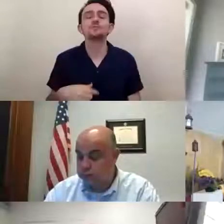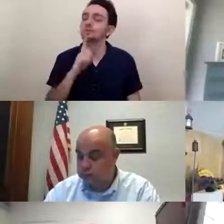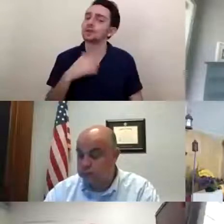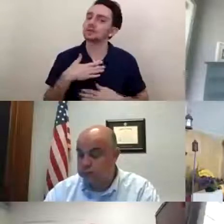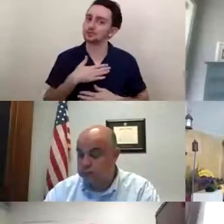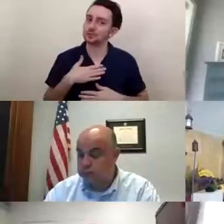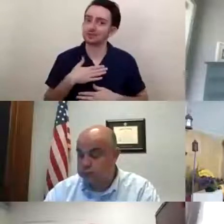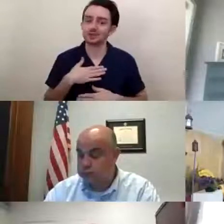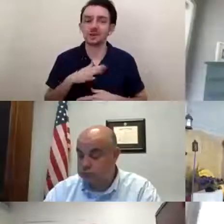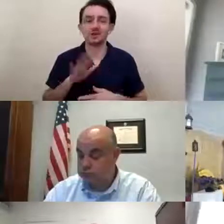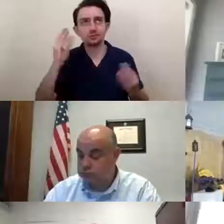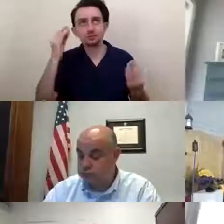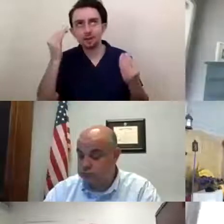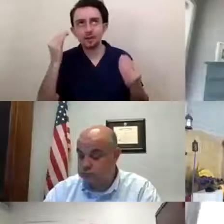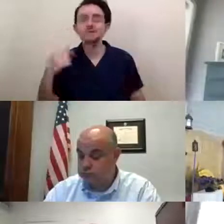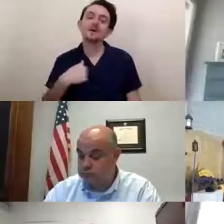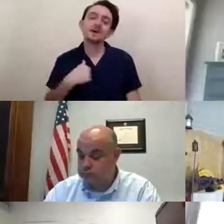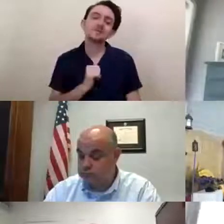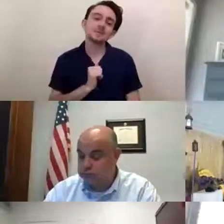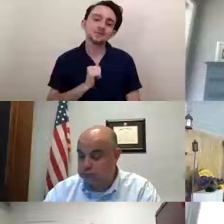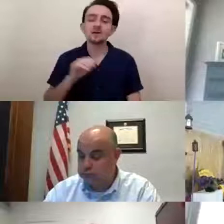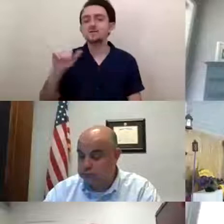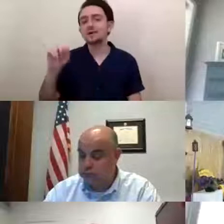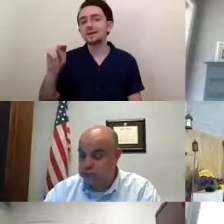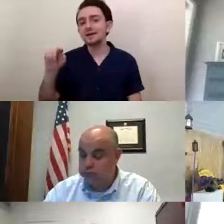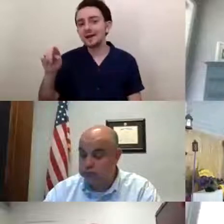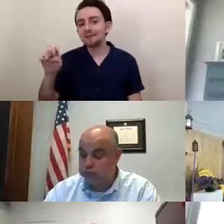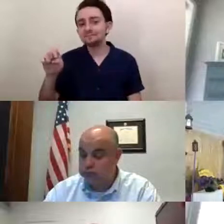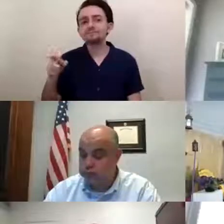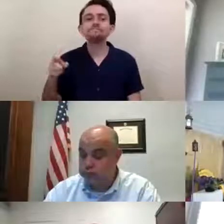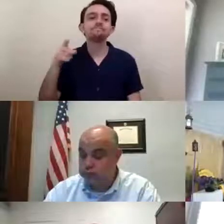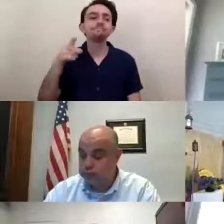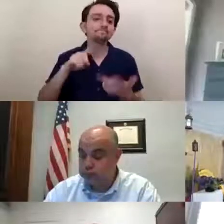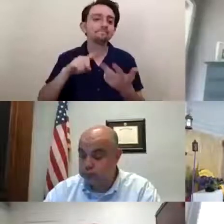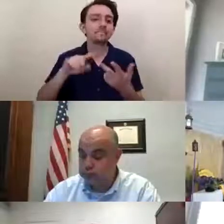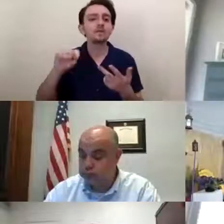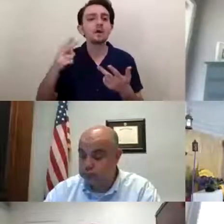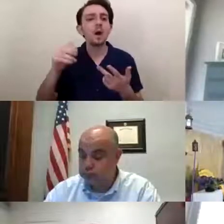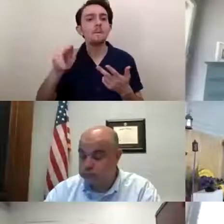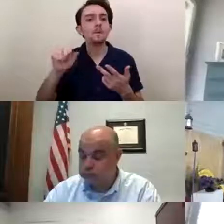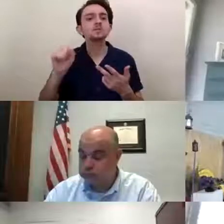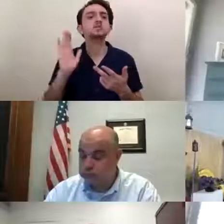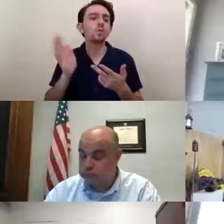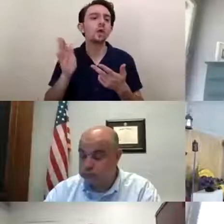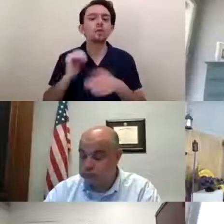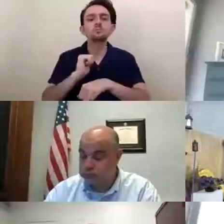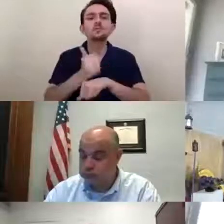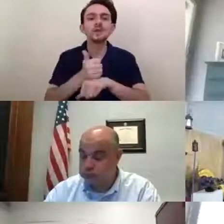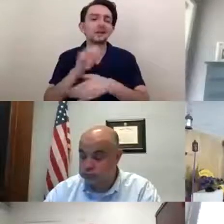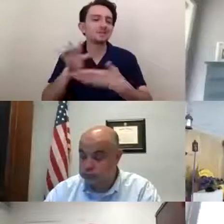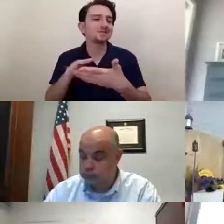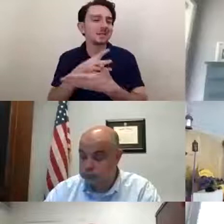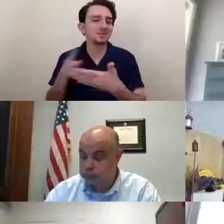we will be chiming in, myself, Annette, and Thomas will be setting up a schedule when we will be